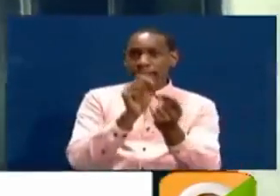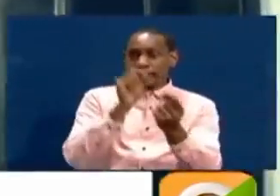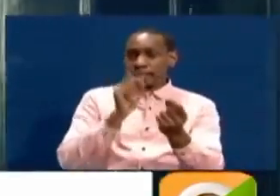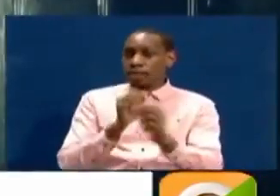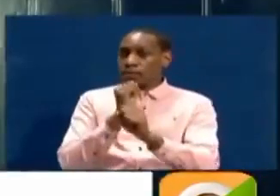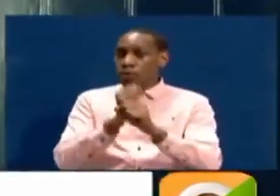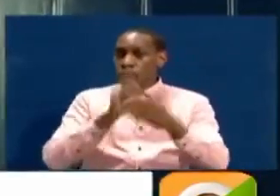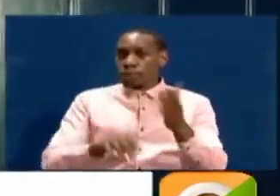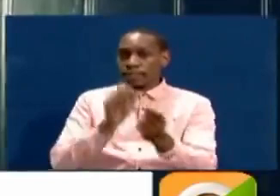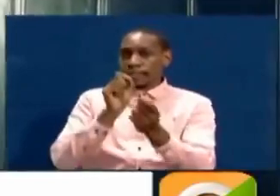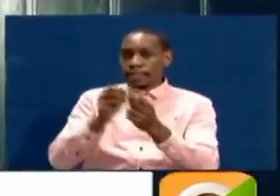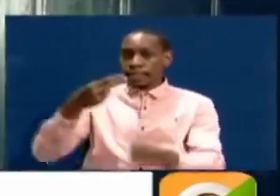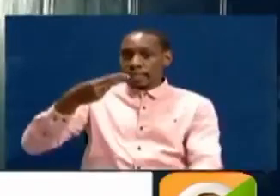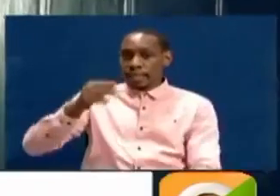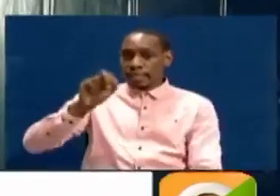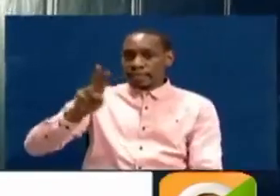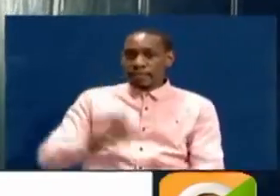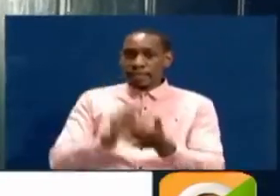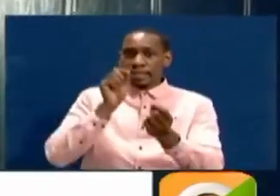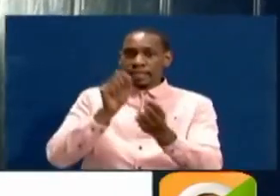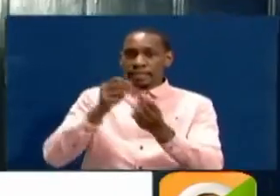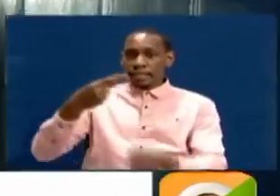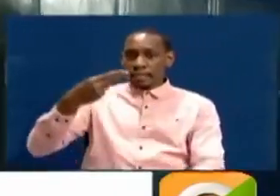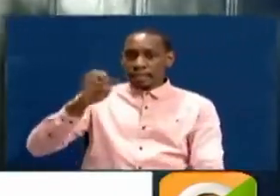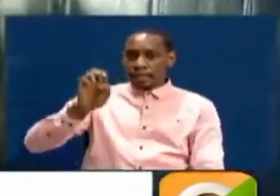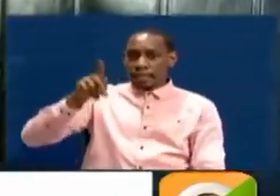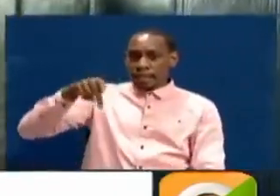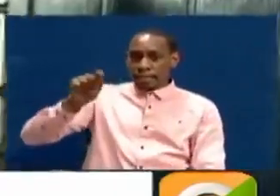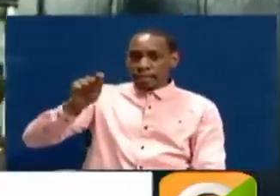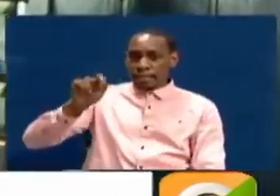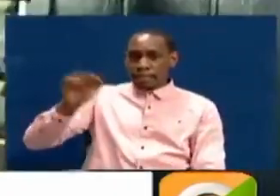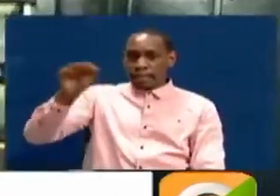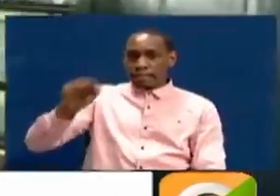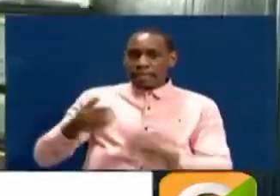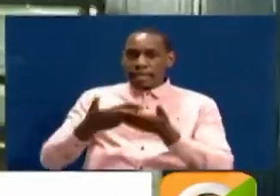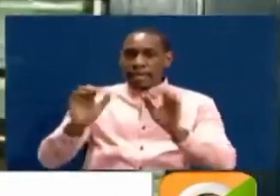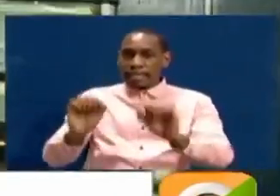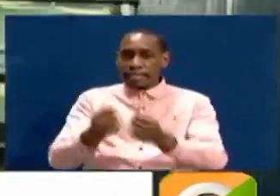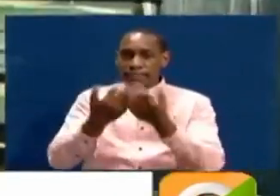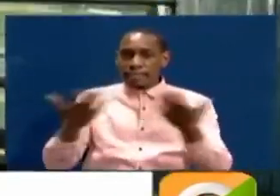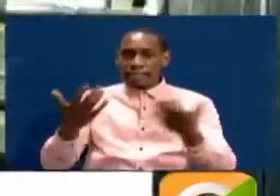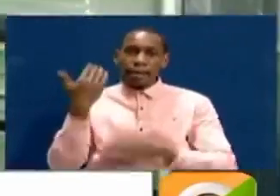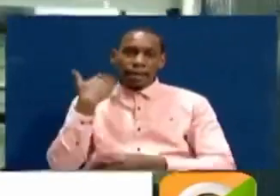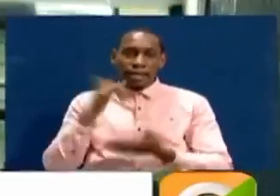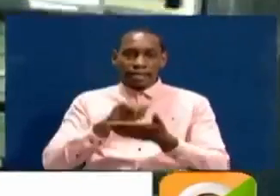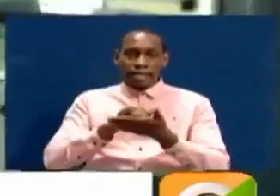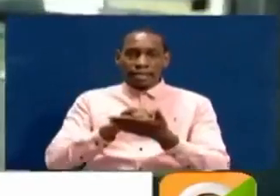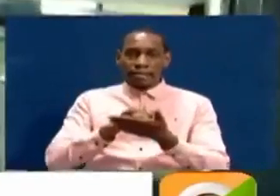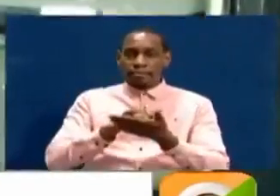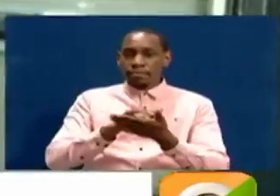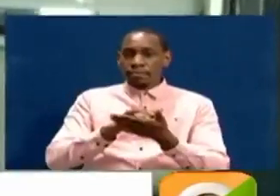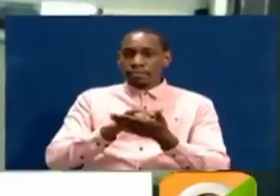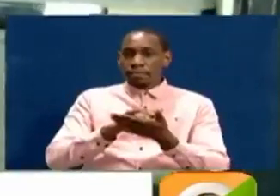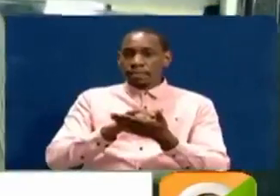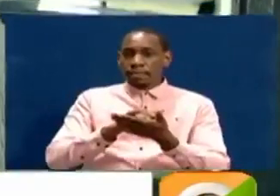we do tests for HIV, tests for hepatitis, you know, any safety bloods. Is it the liver function test, renal